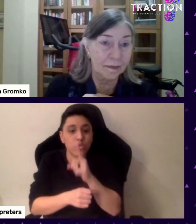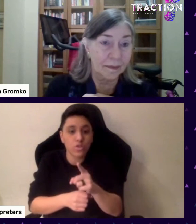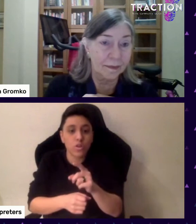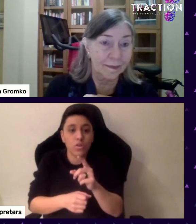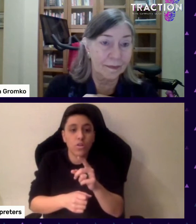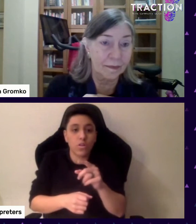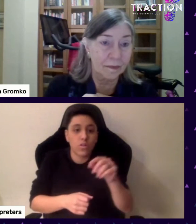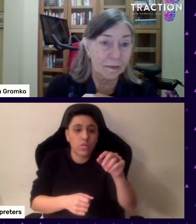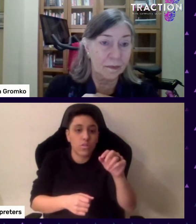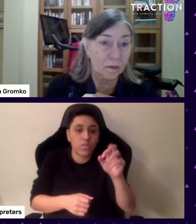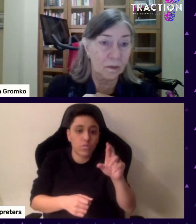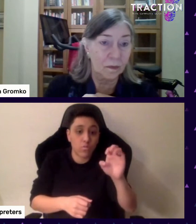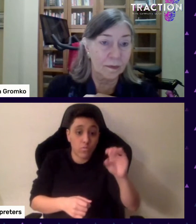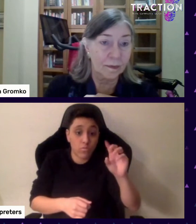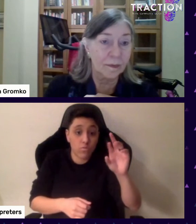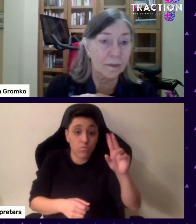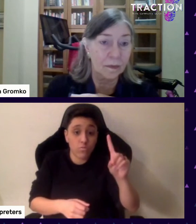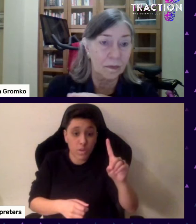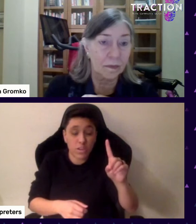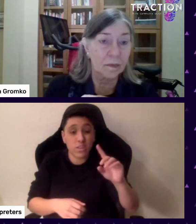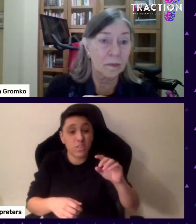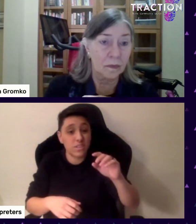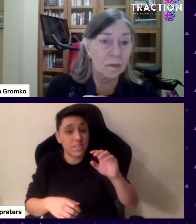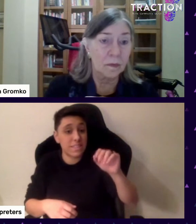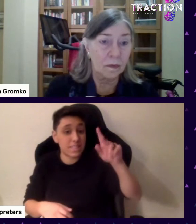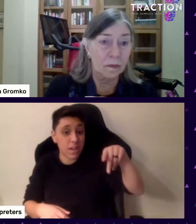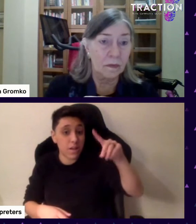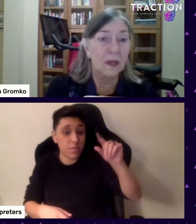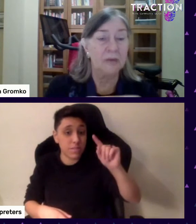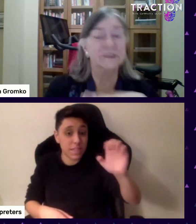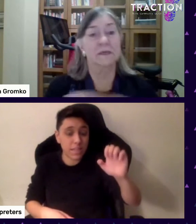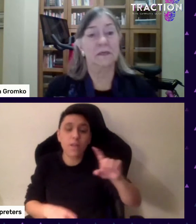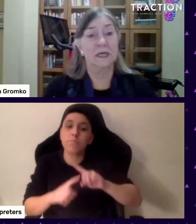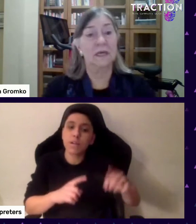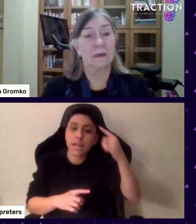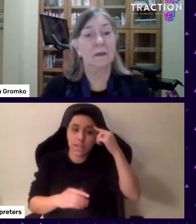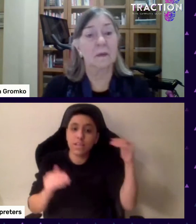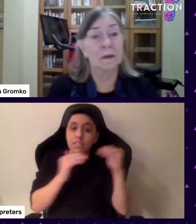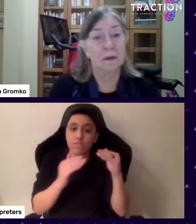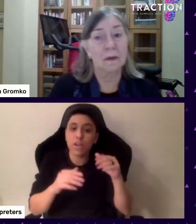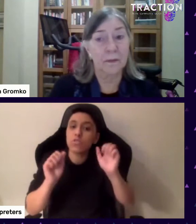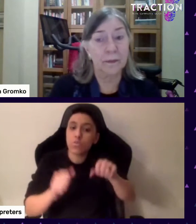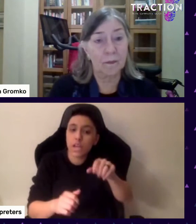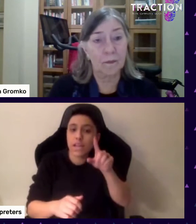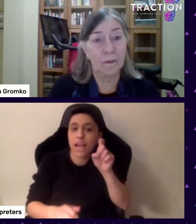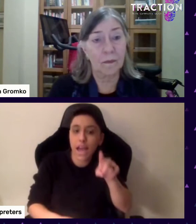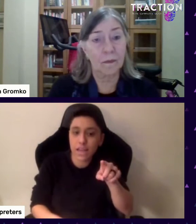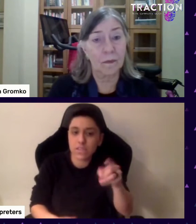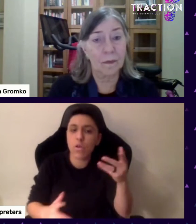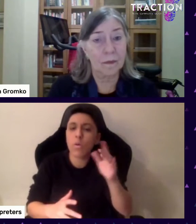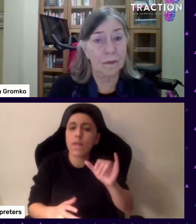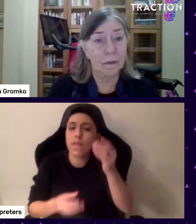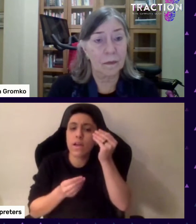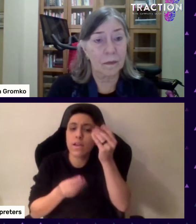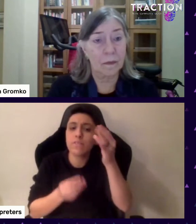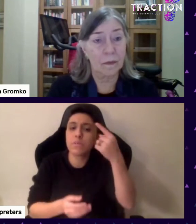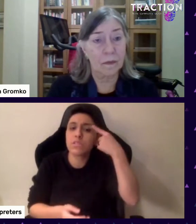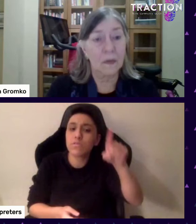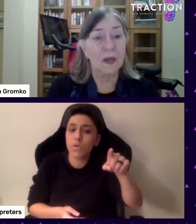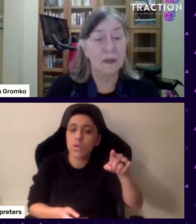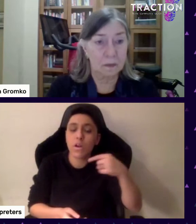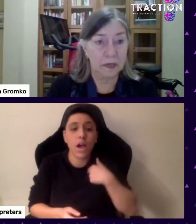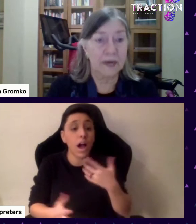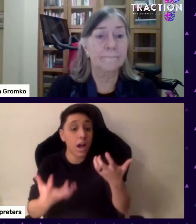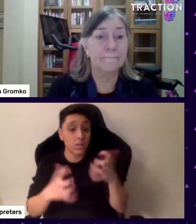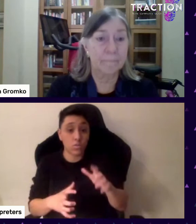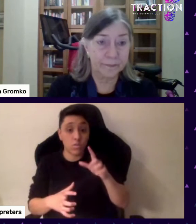something like that. So I think it's fair to ask what they're going to use that information for. Absolutely. But I would not let it prevent me from getting the